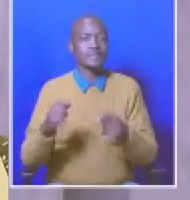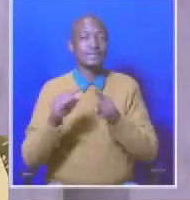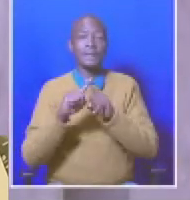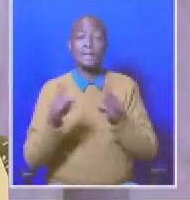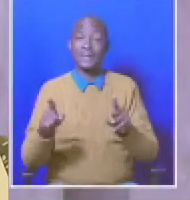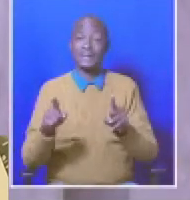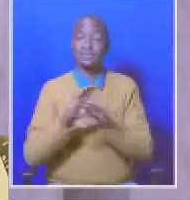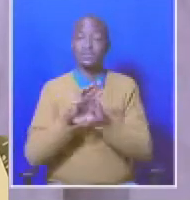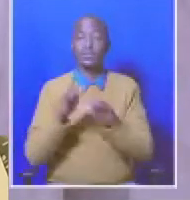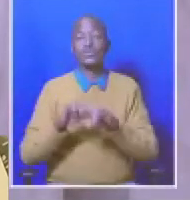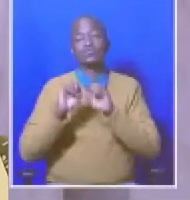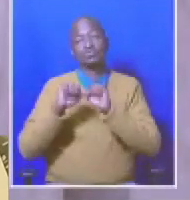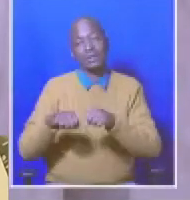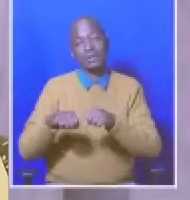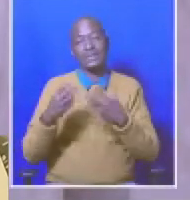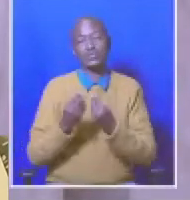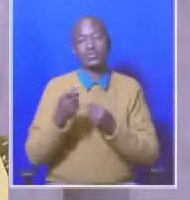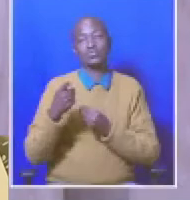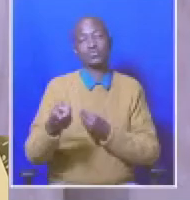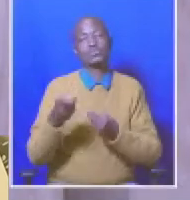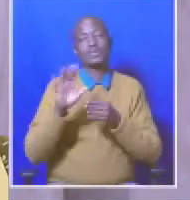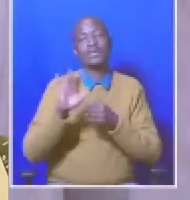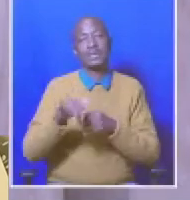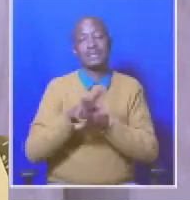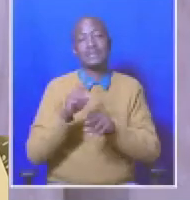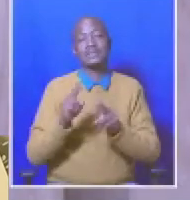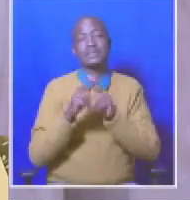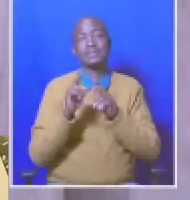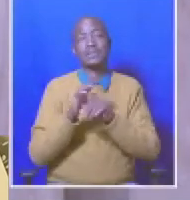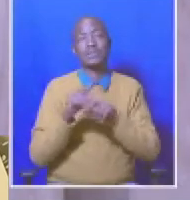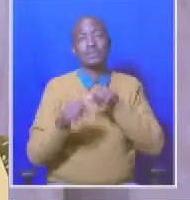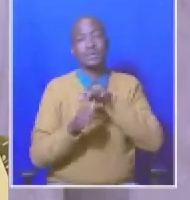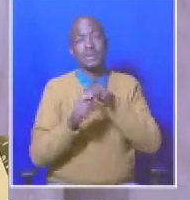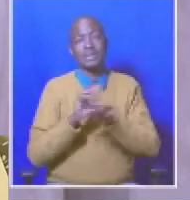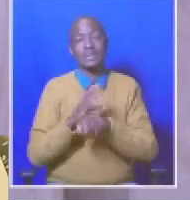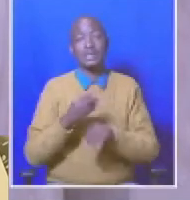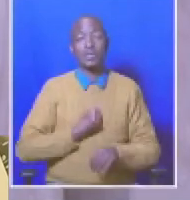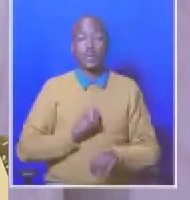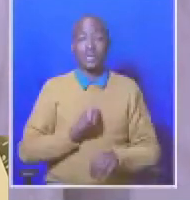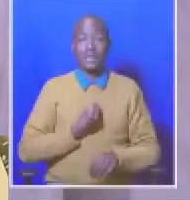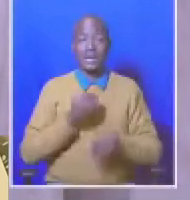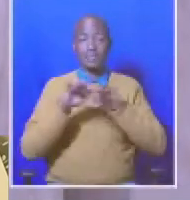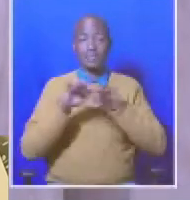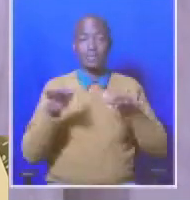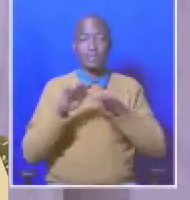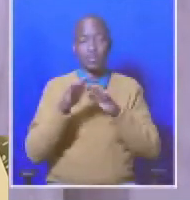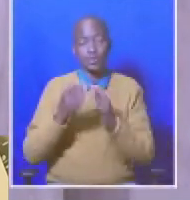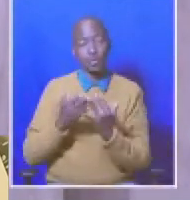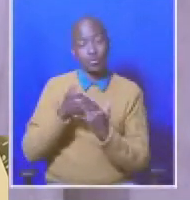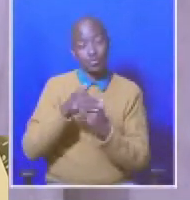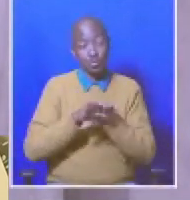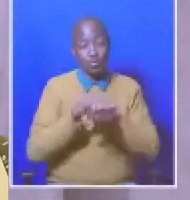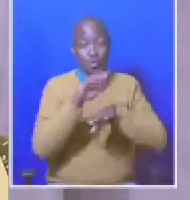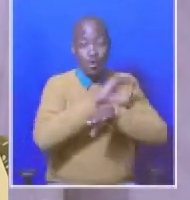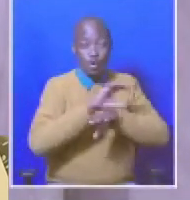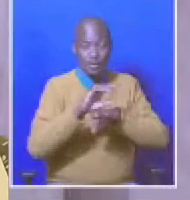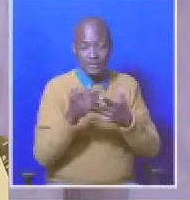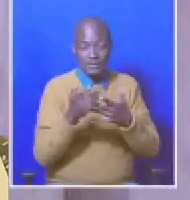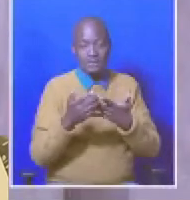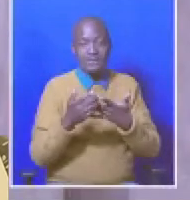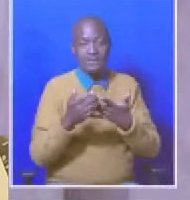to agree with you that it's important that when young people go through colleges